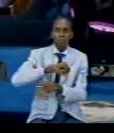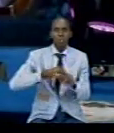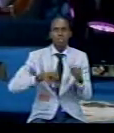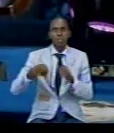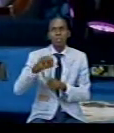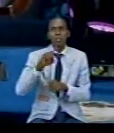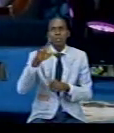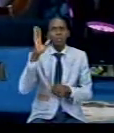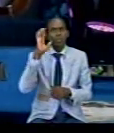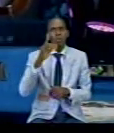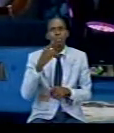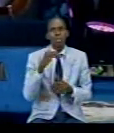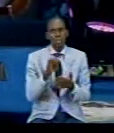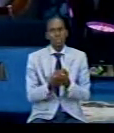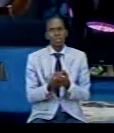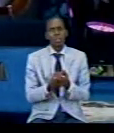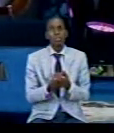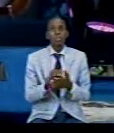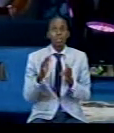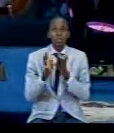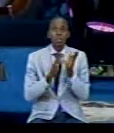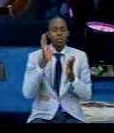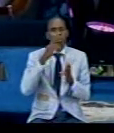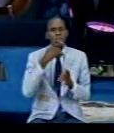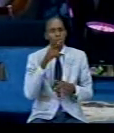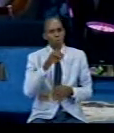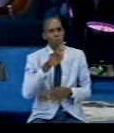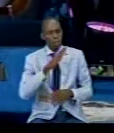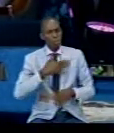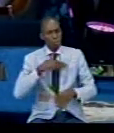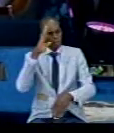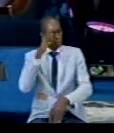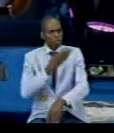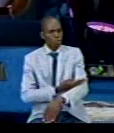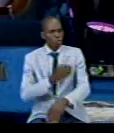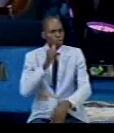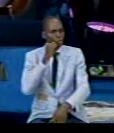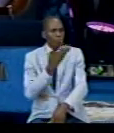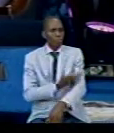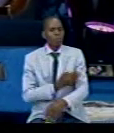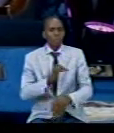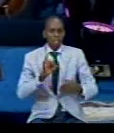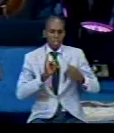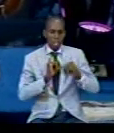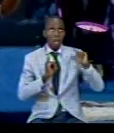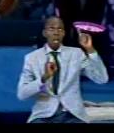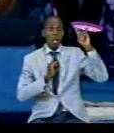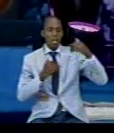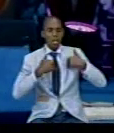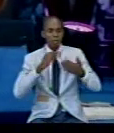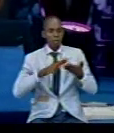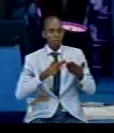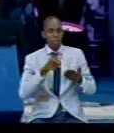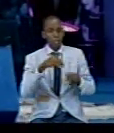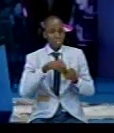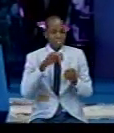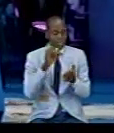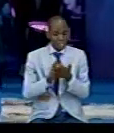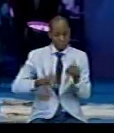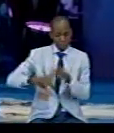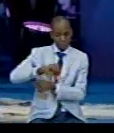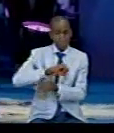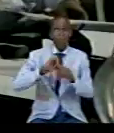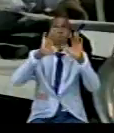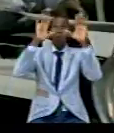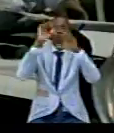my son, you're my daughter, I've forgiven you. And in that fellowship, miracles will begin to flow in your